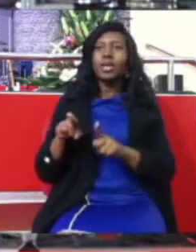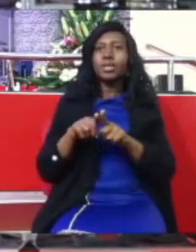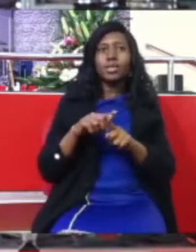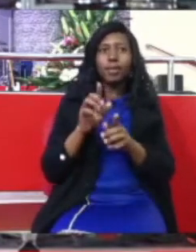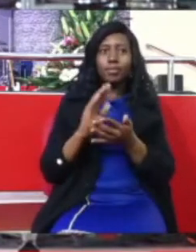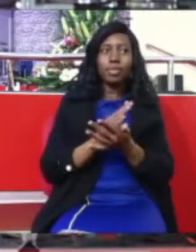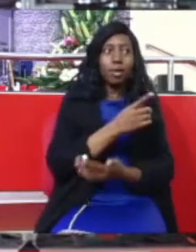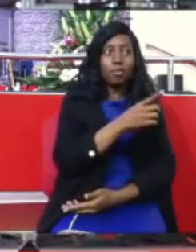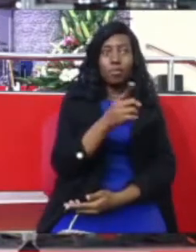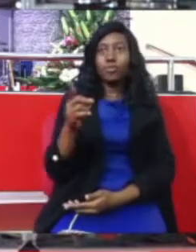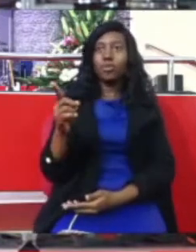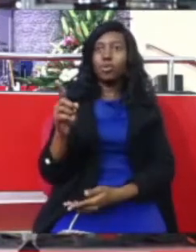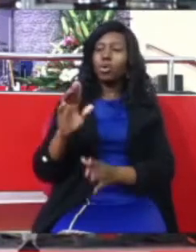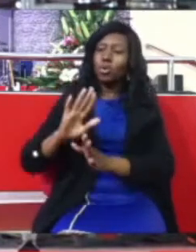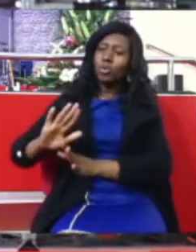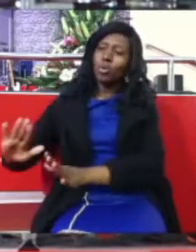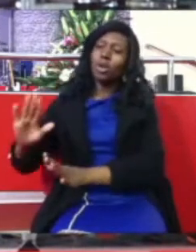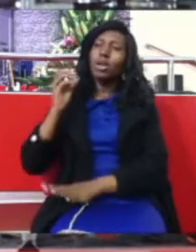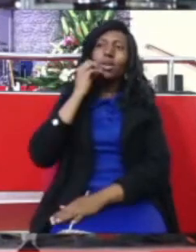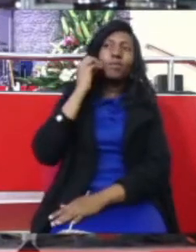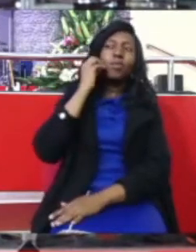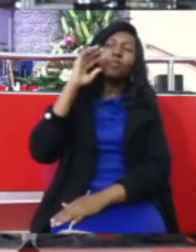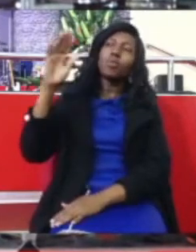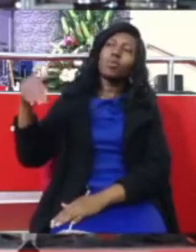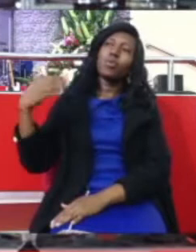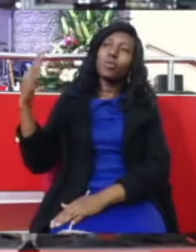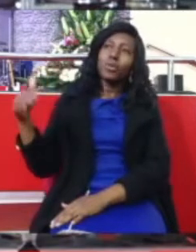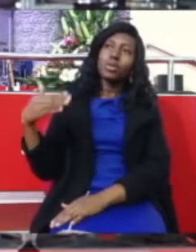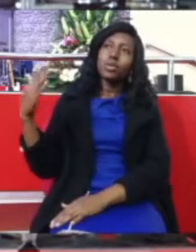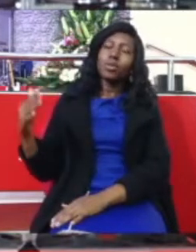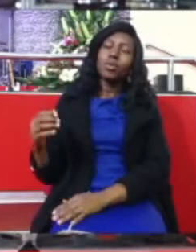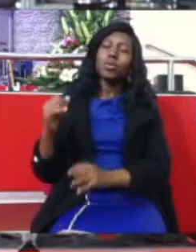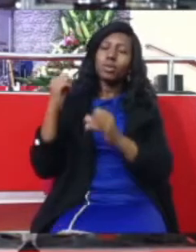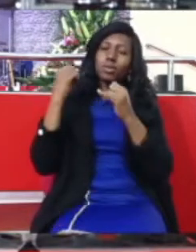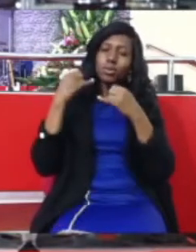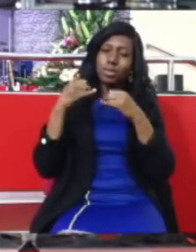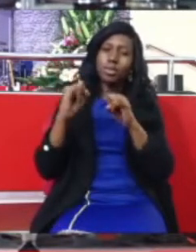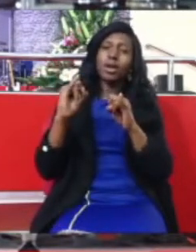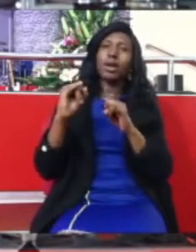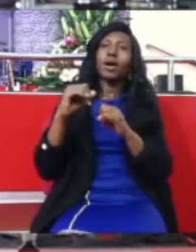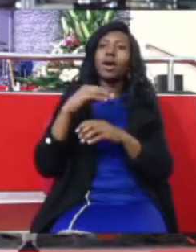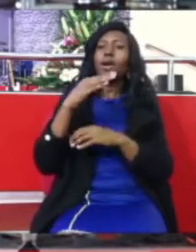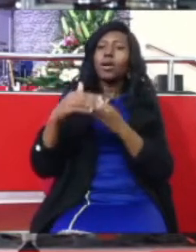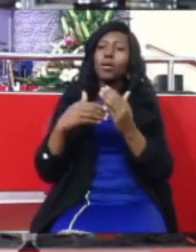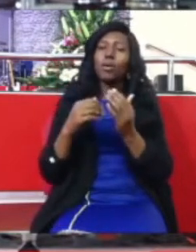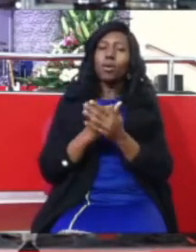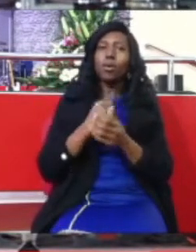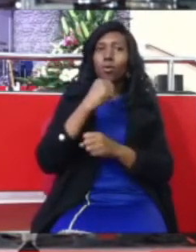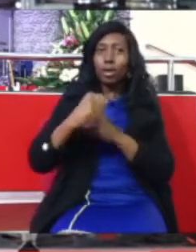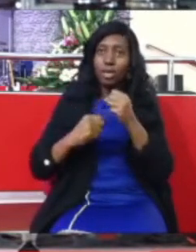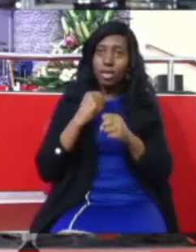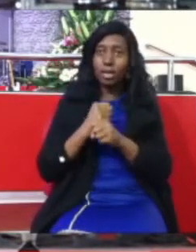normally leave our homes day in, day out. You have been toiling for several years in this particular employment. You have